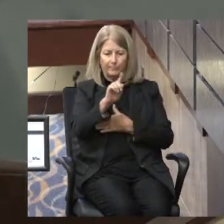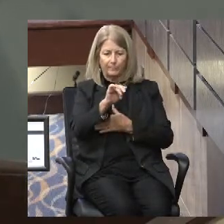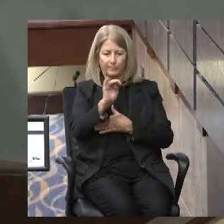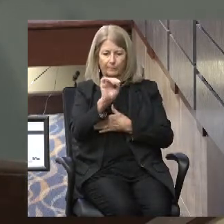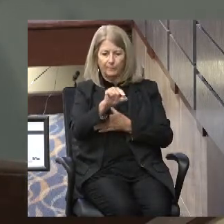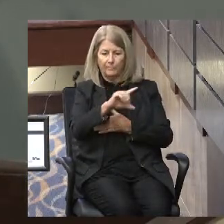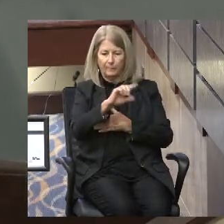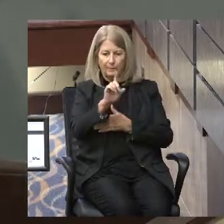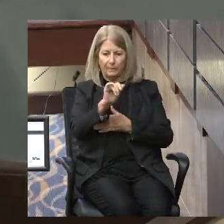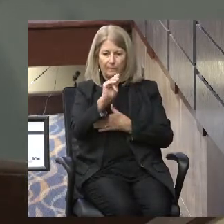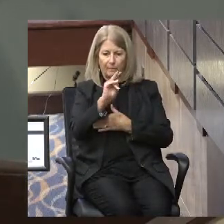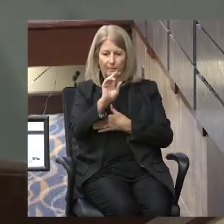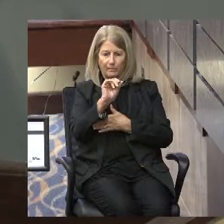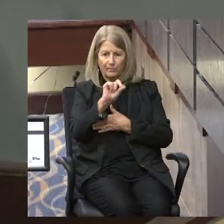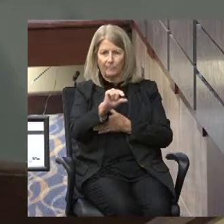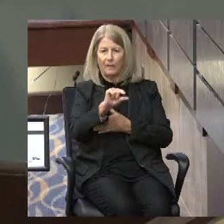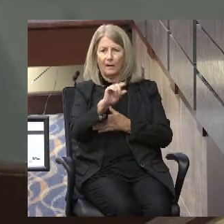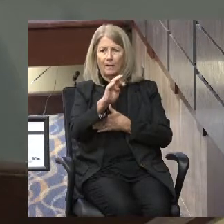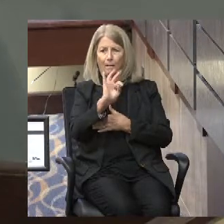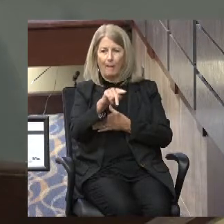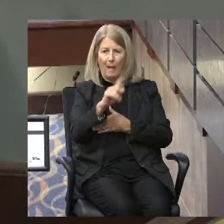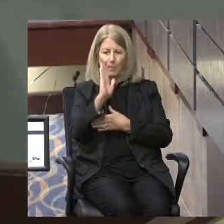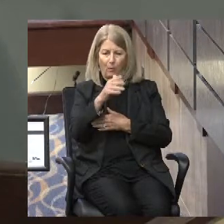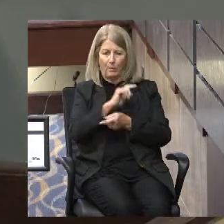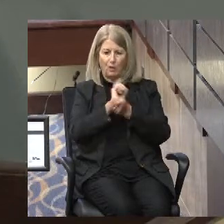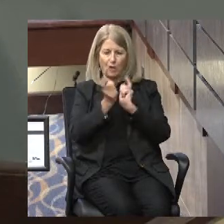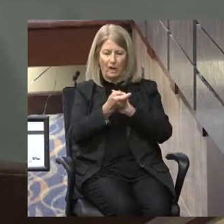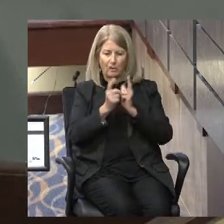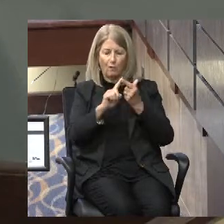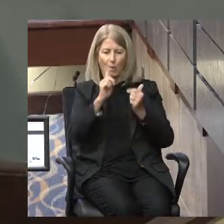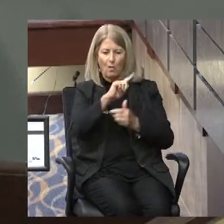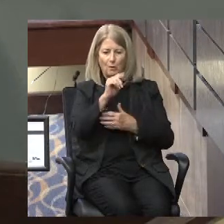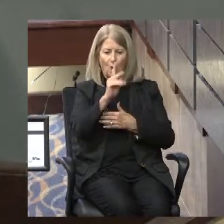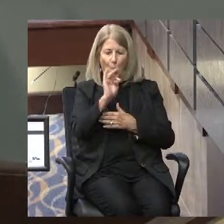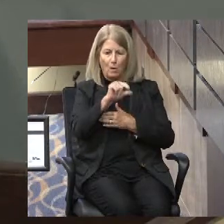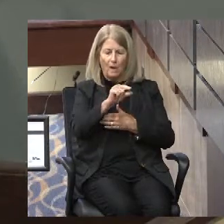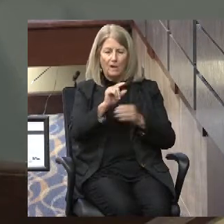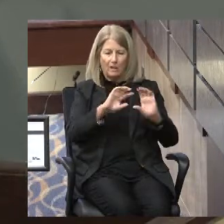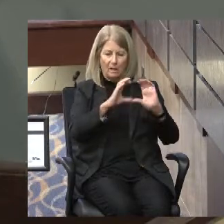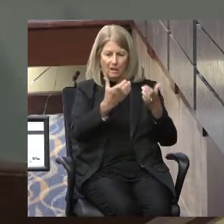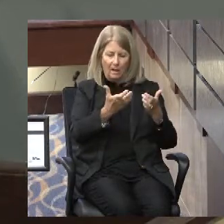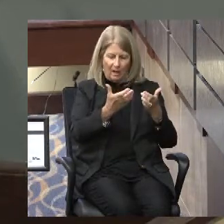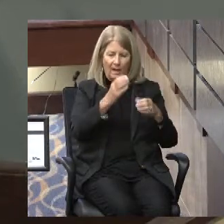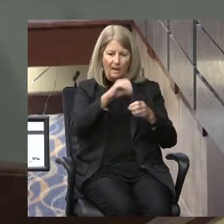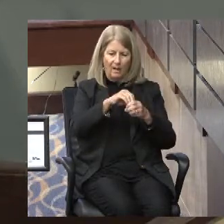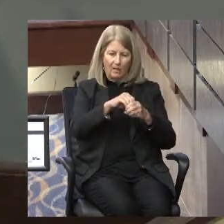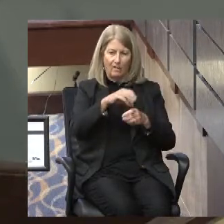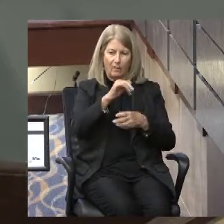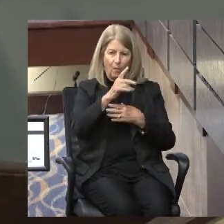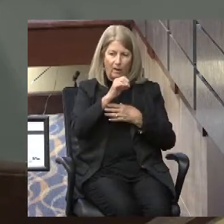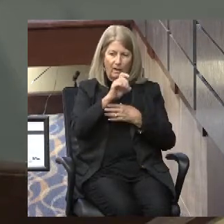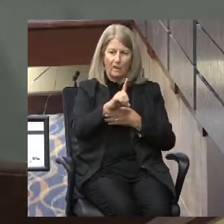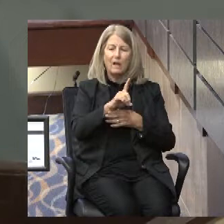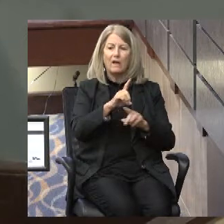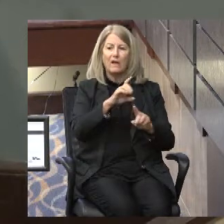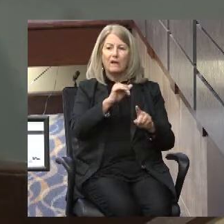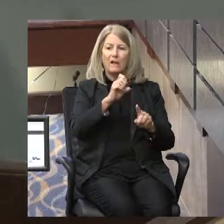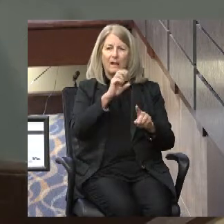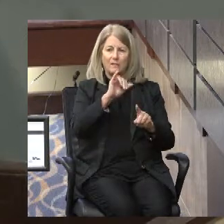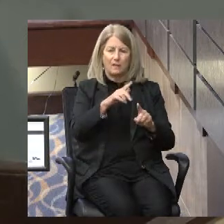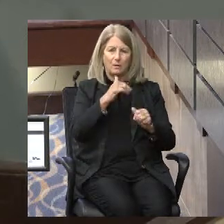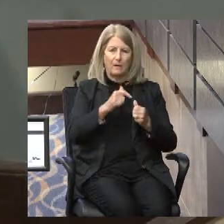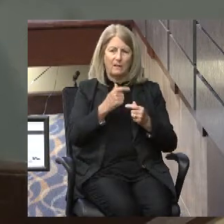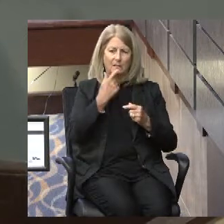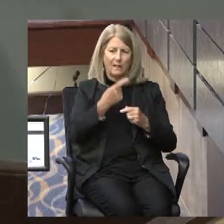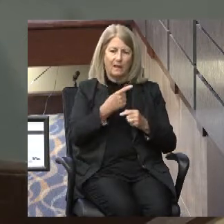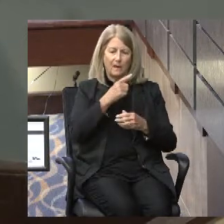shall be changed so that the zoning classification of the property within the Floyd Casey district shall be changed to and be designated by its